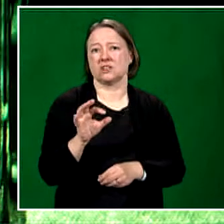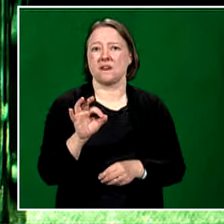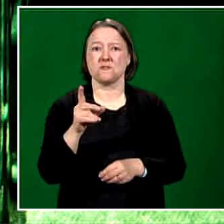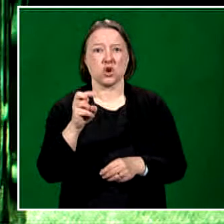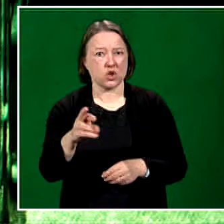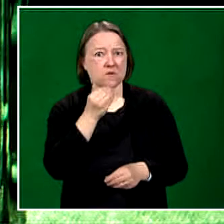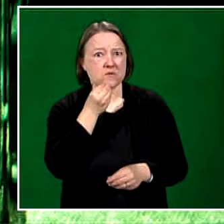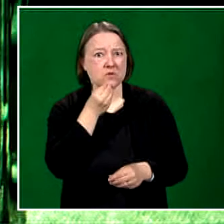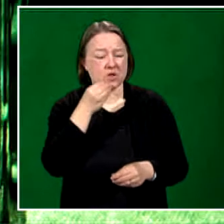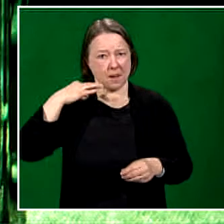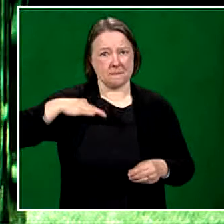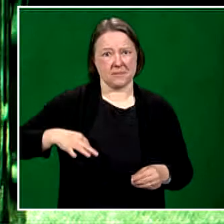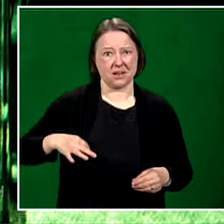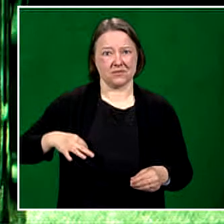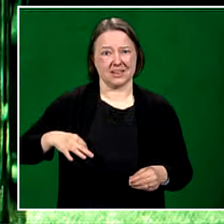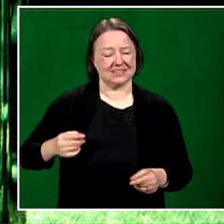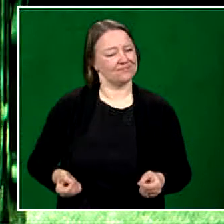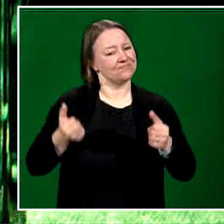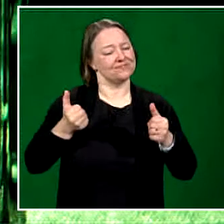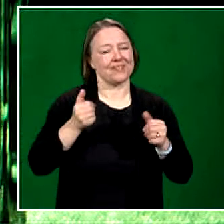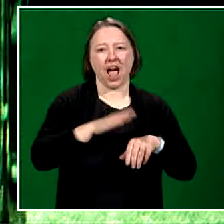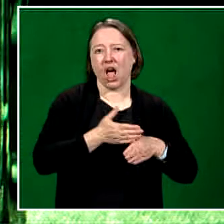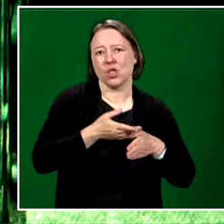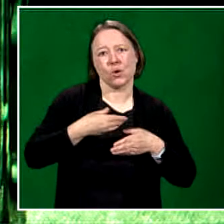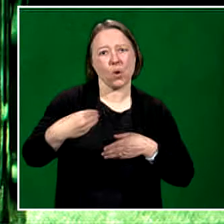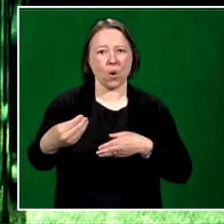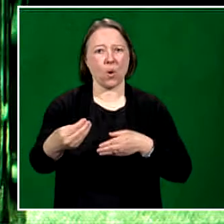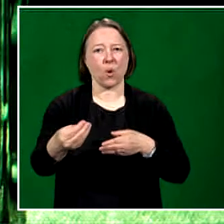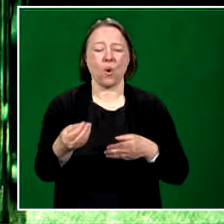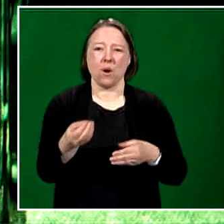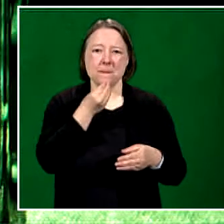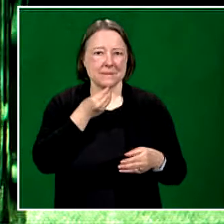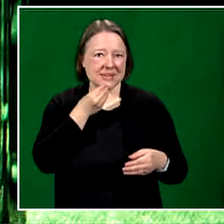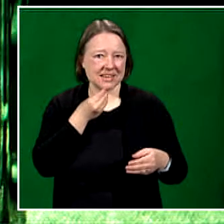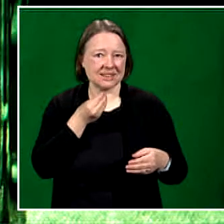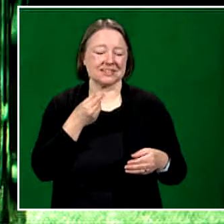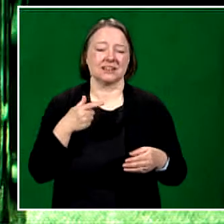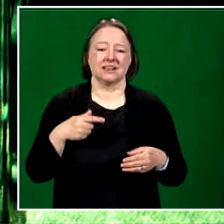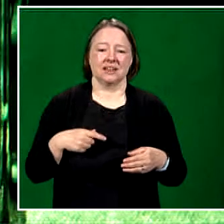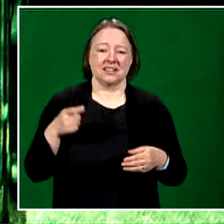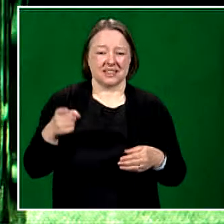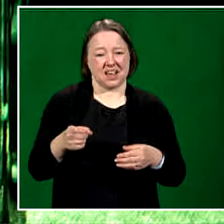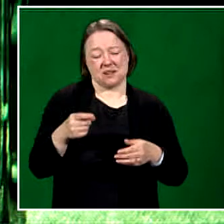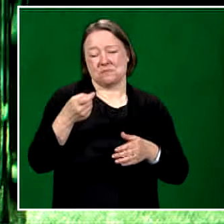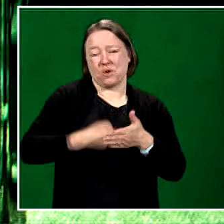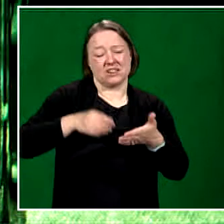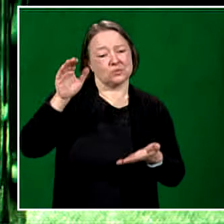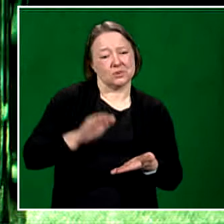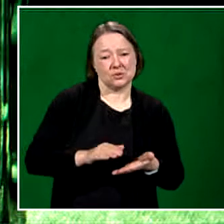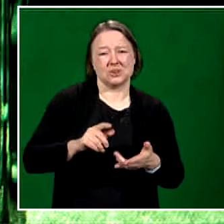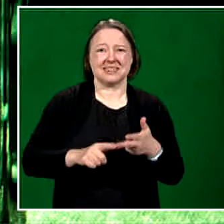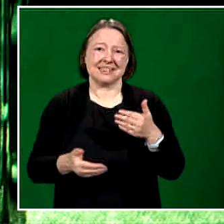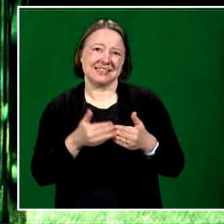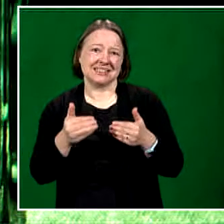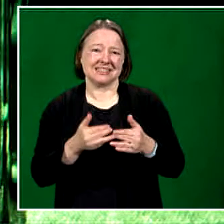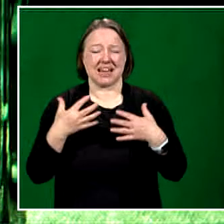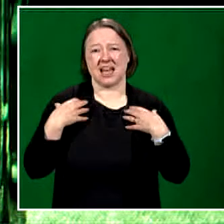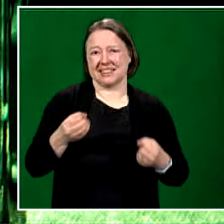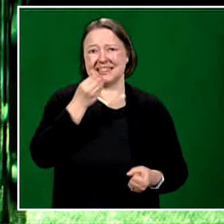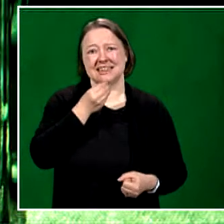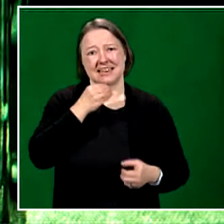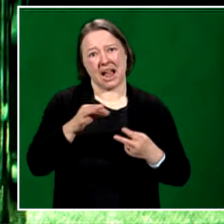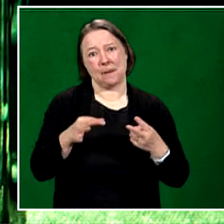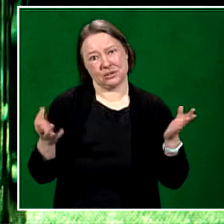like the instant on-the-go full meals, reduced prices, convenience, and healthy eating options.